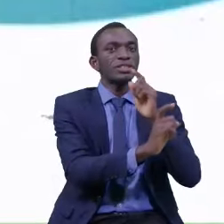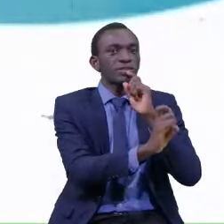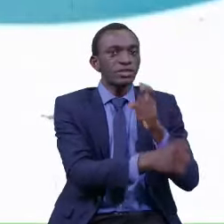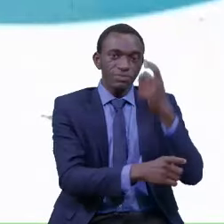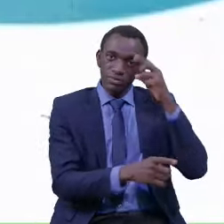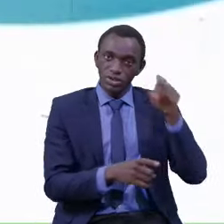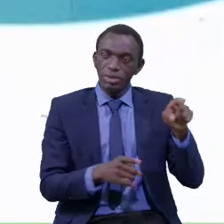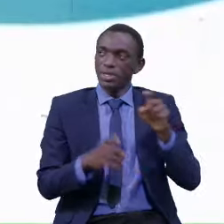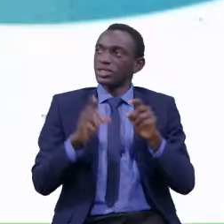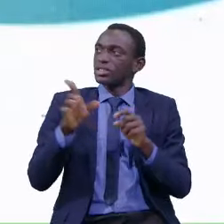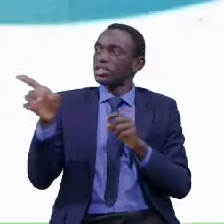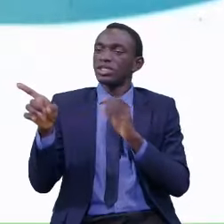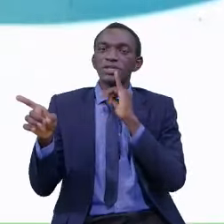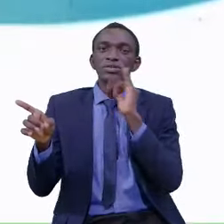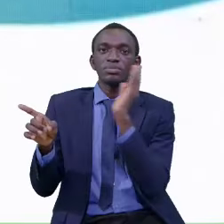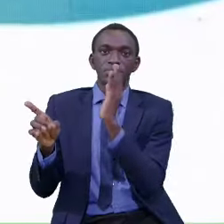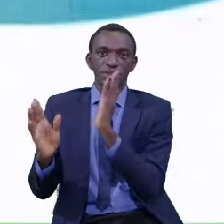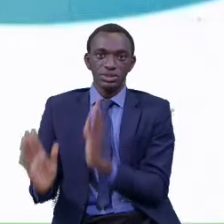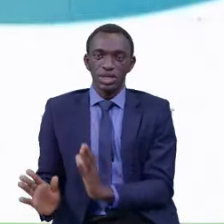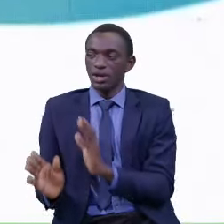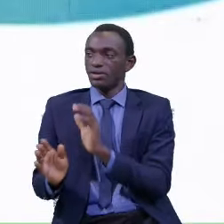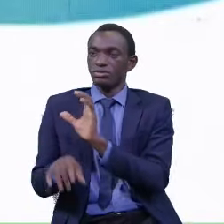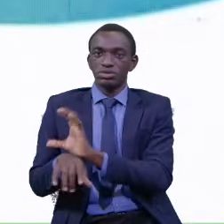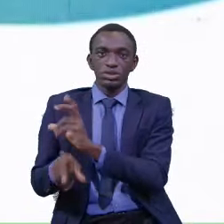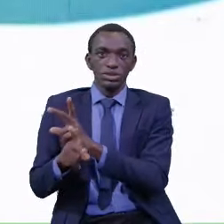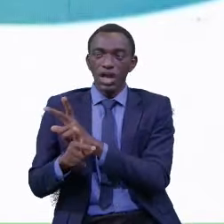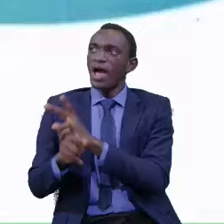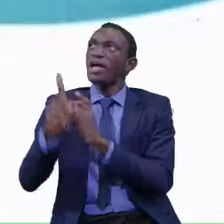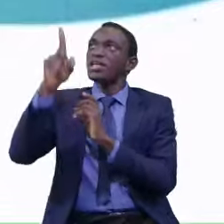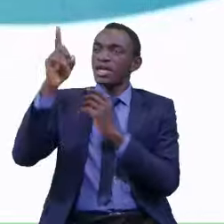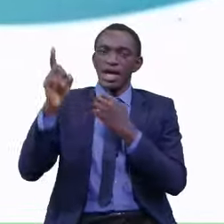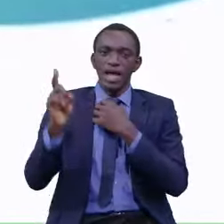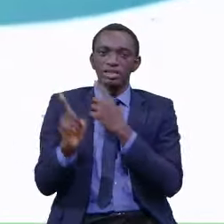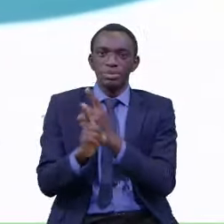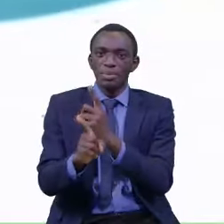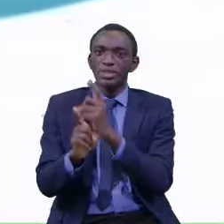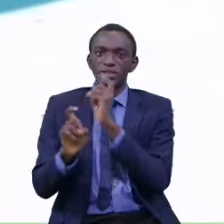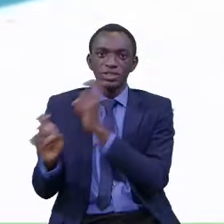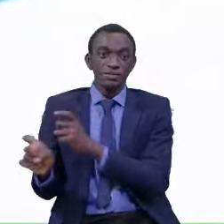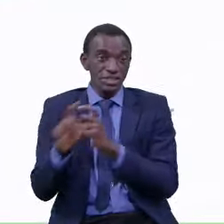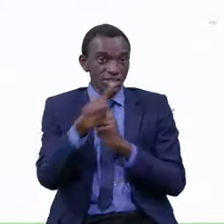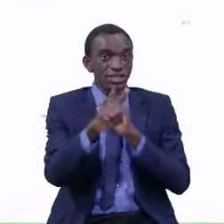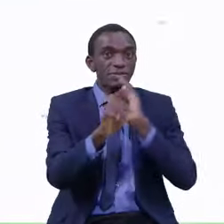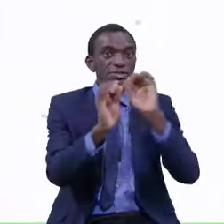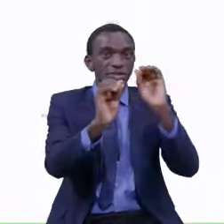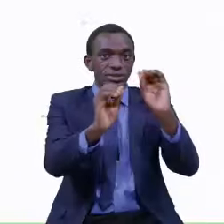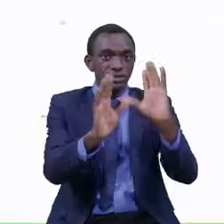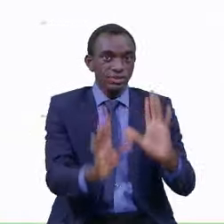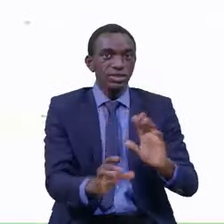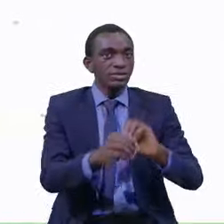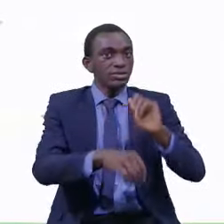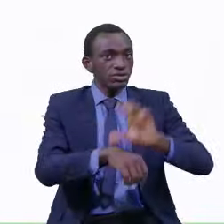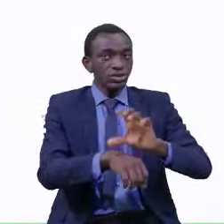he has appropriate gifts. There's a teacher, he has appropriate gifts. The point is, you're a